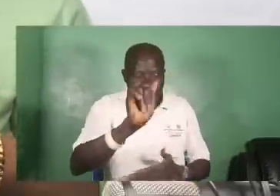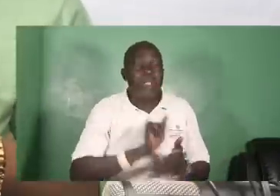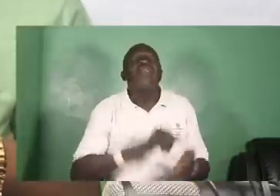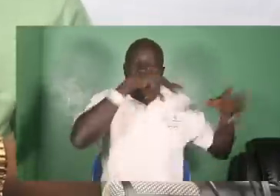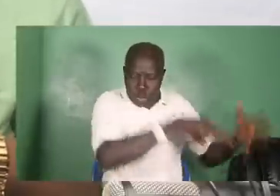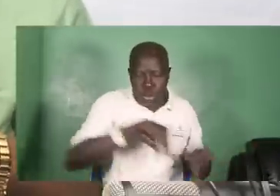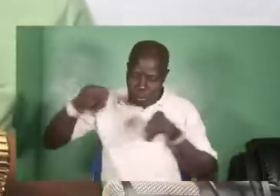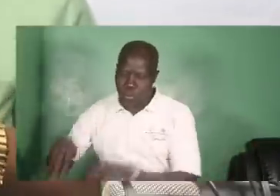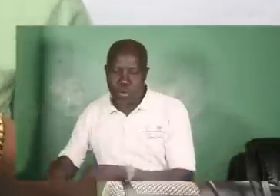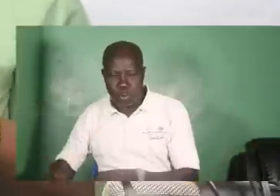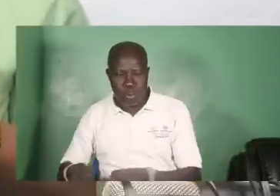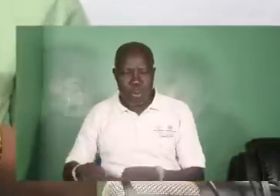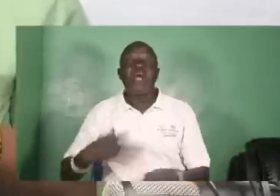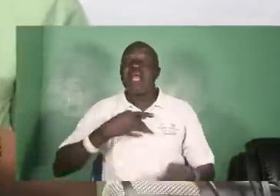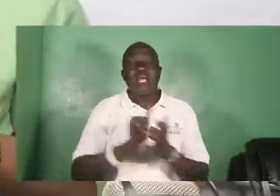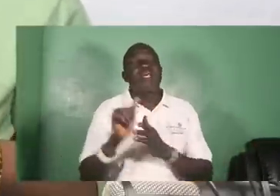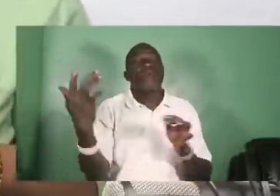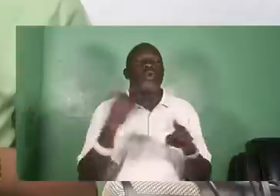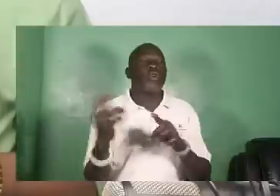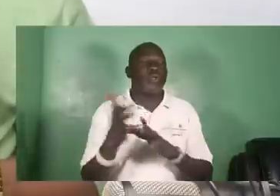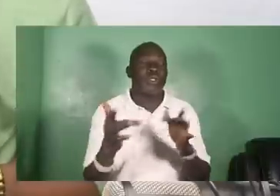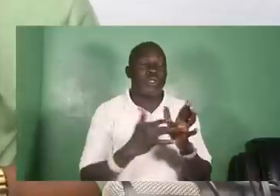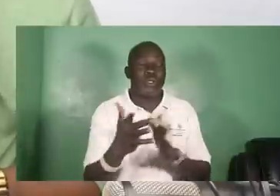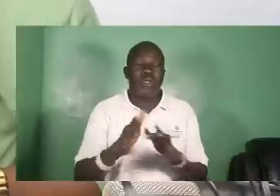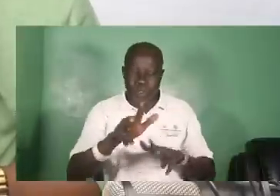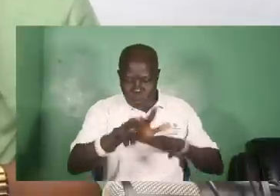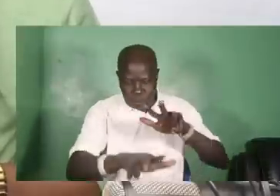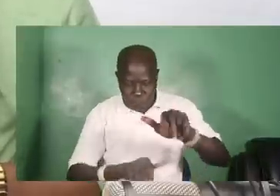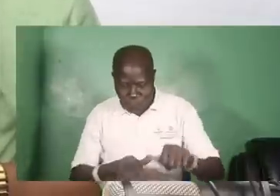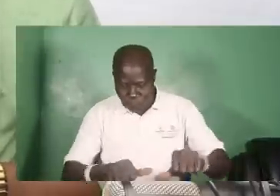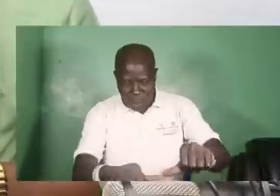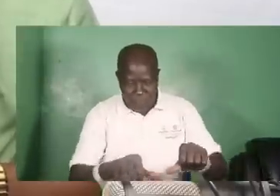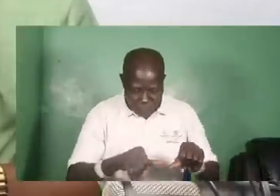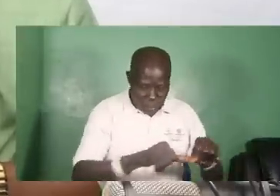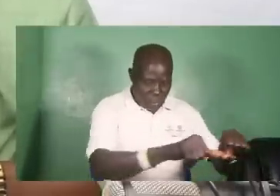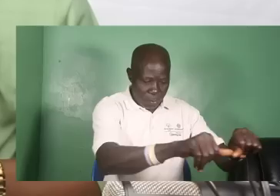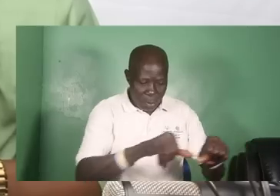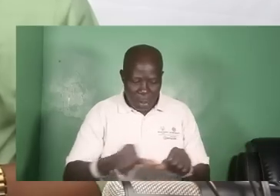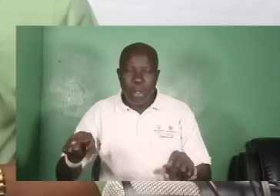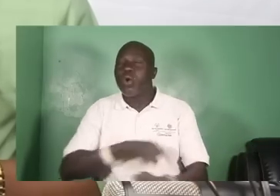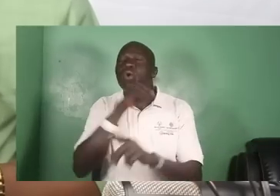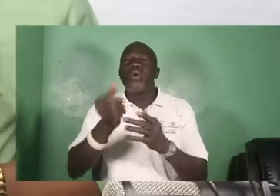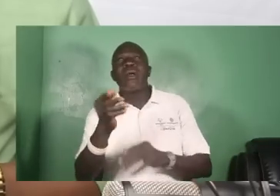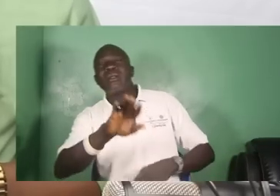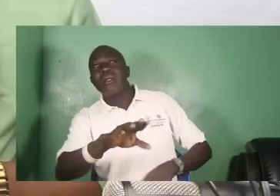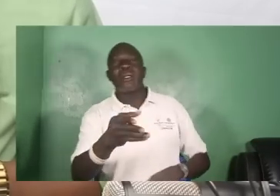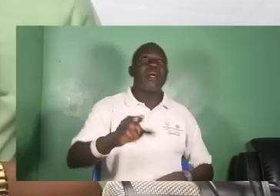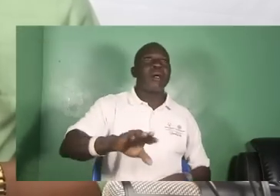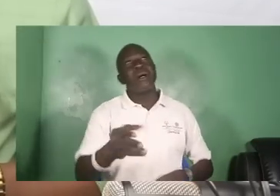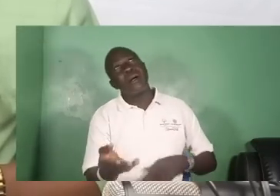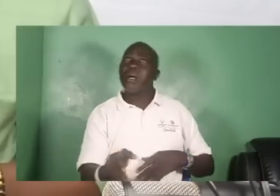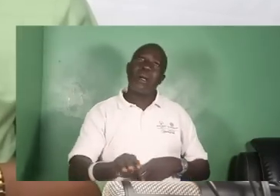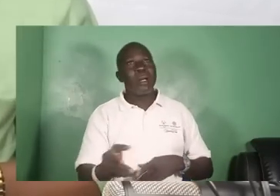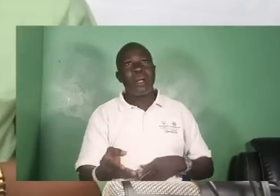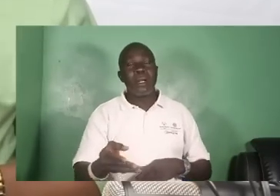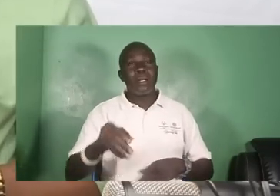bẹ̀ sínú omi. And moving to the sea. Gẹ́gẹ́ bí ọ̀rọ̀ Jésù. As the word of Jesus. Ó lè tẹ̀lé. He followed. Ó ń tẹ̀lé. He followed. Ìgbà tí iye méjì dé. When that smiling